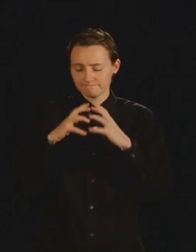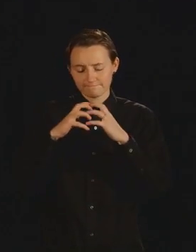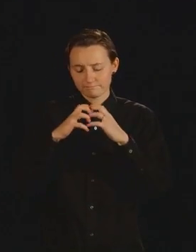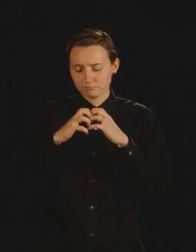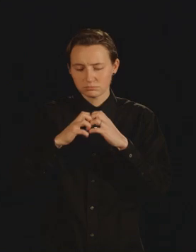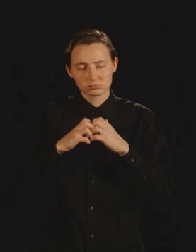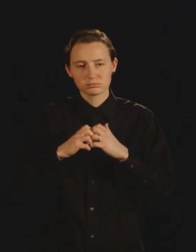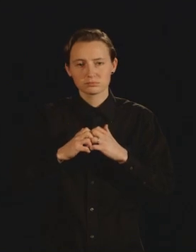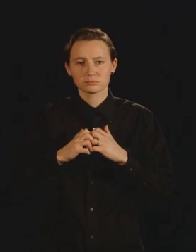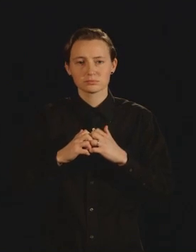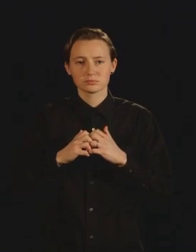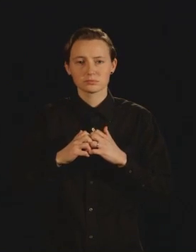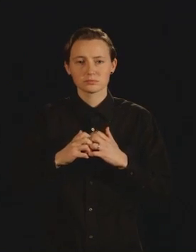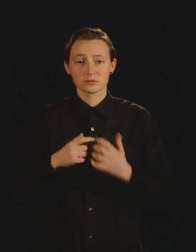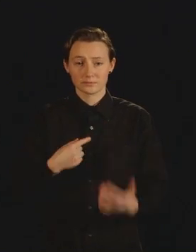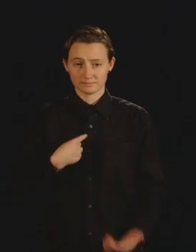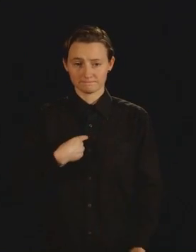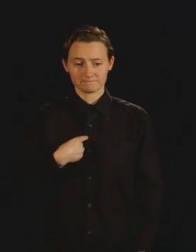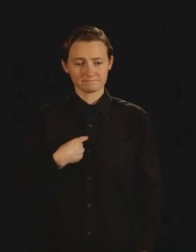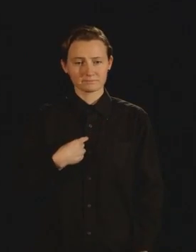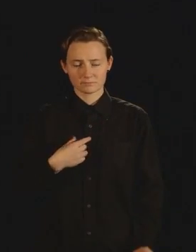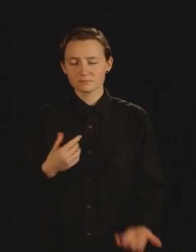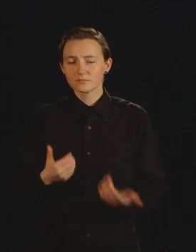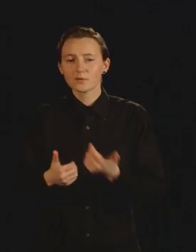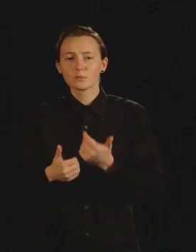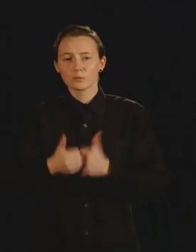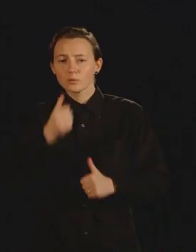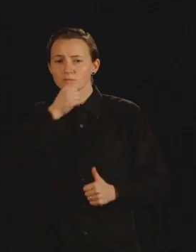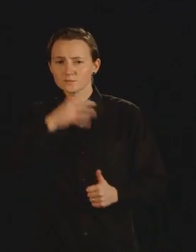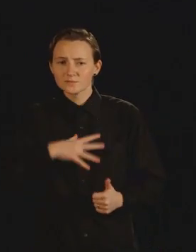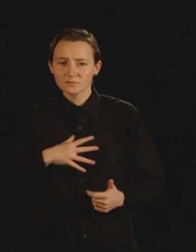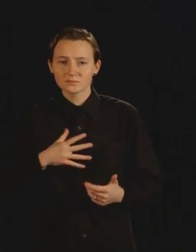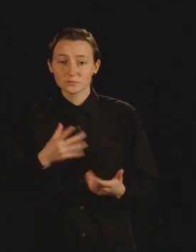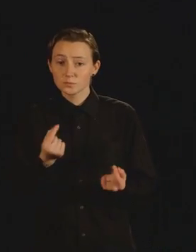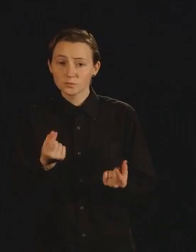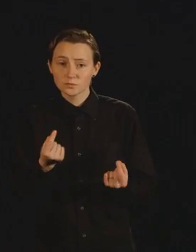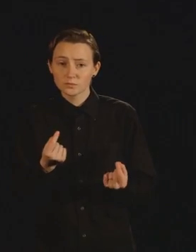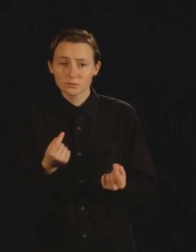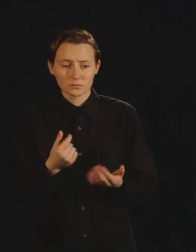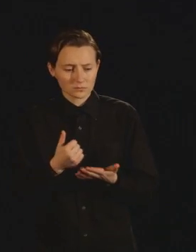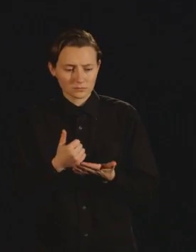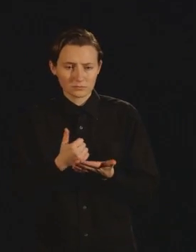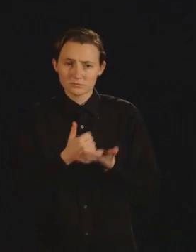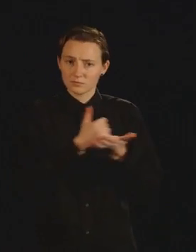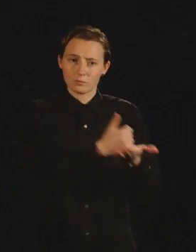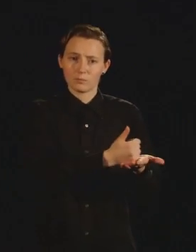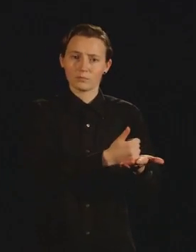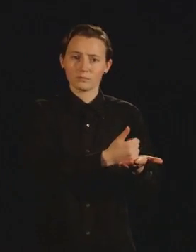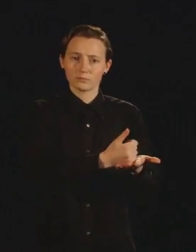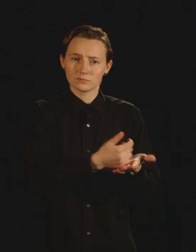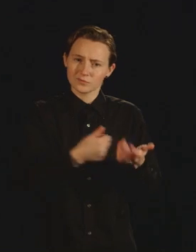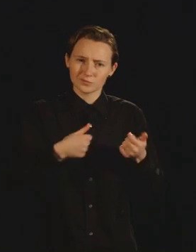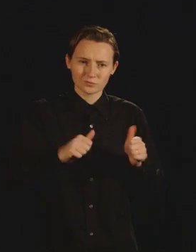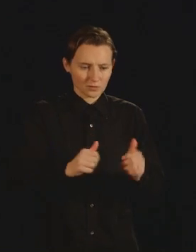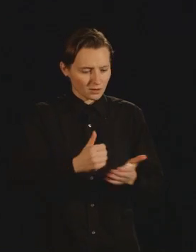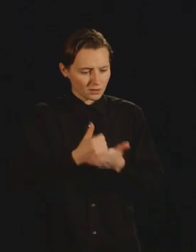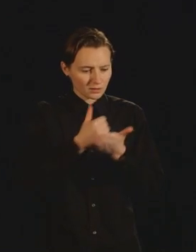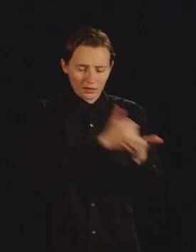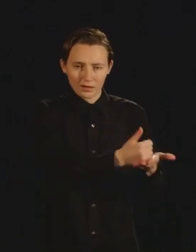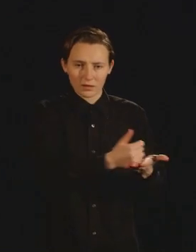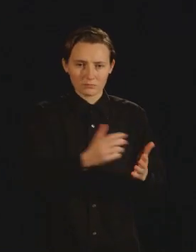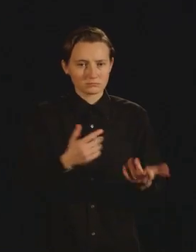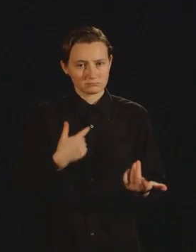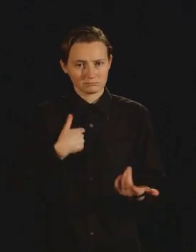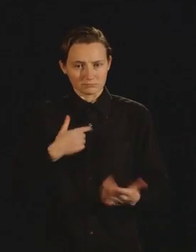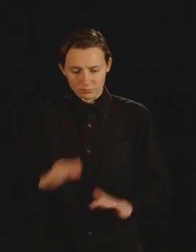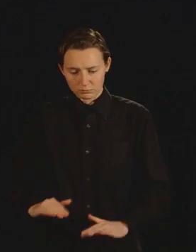I, like most women, have tried to help. I've used the traits that I've been indoctrinated